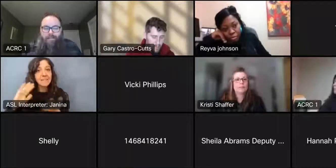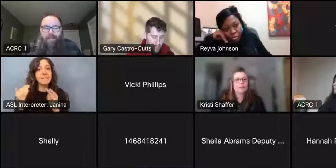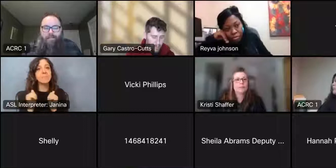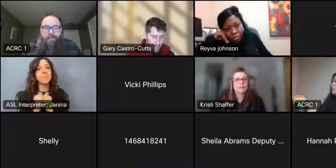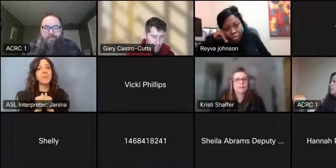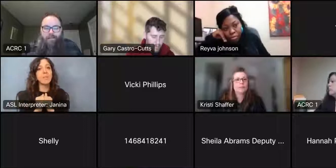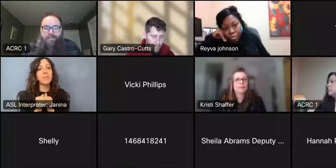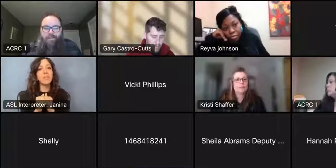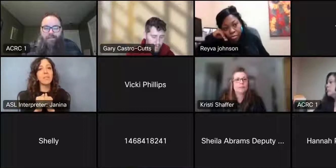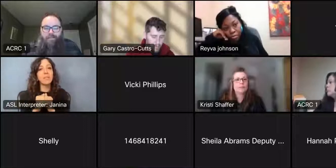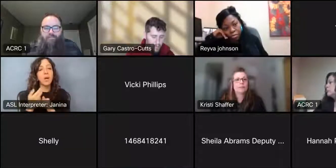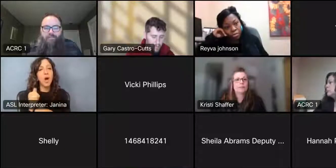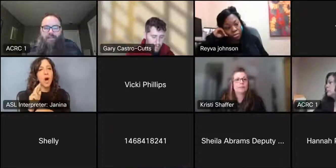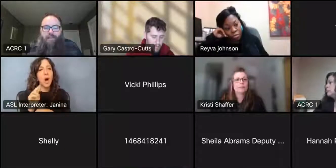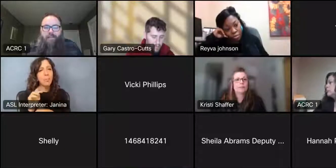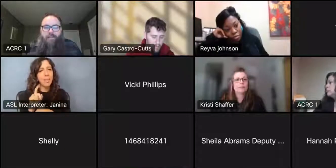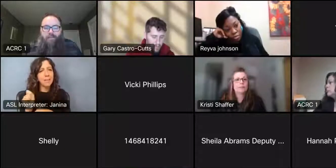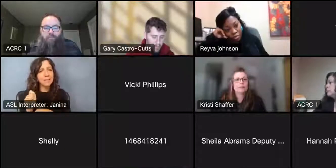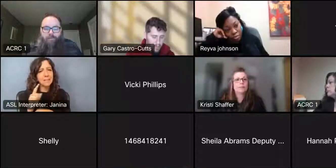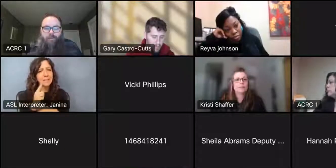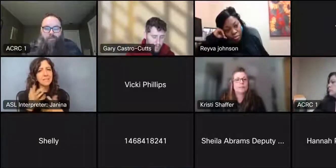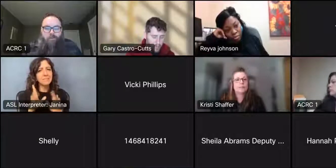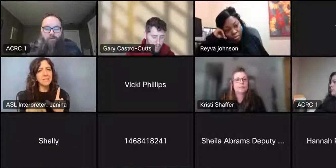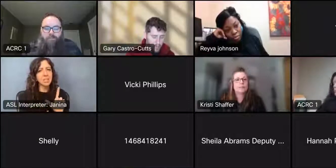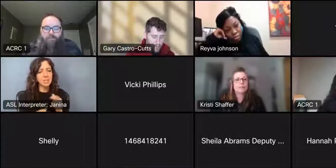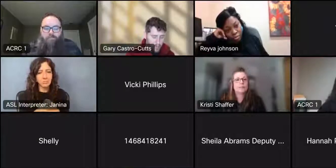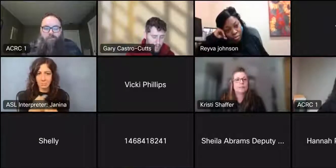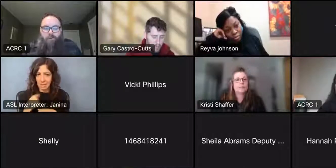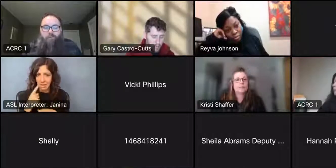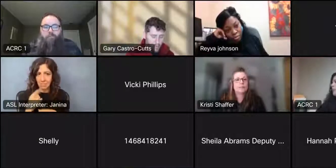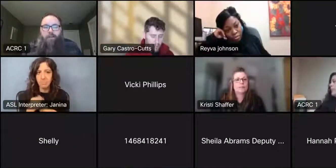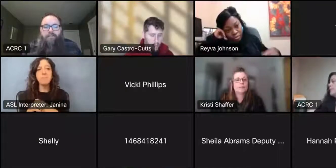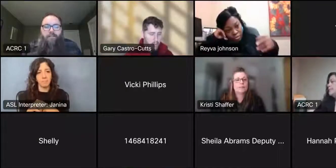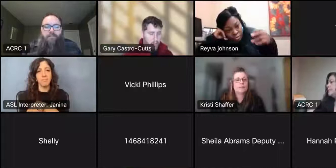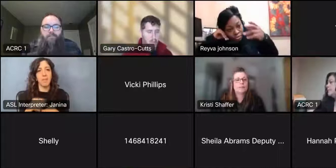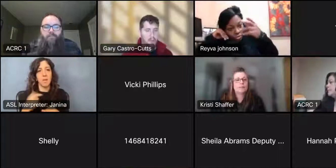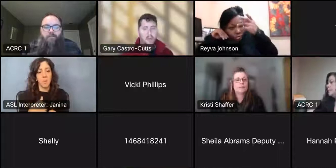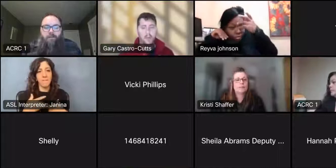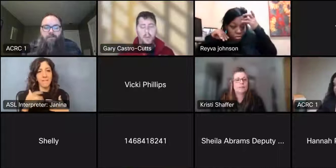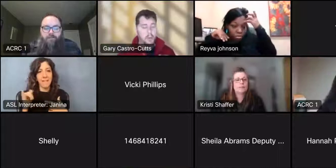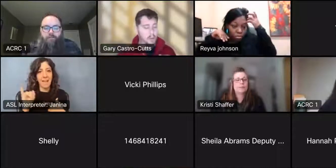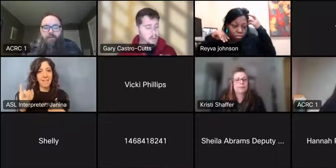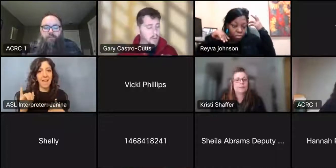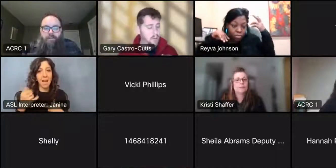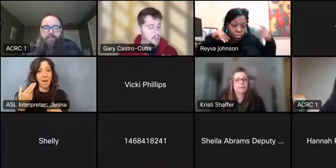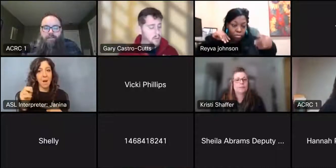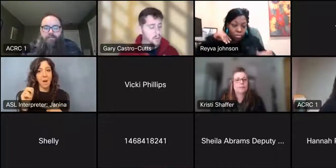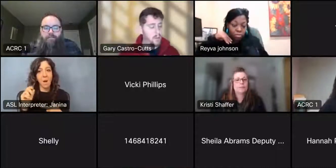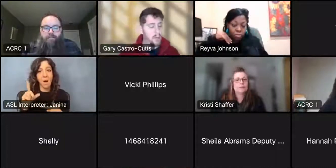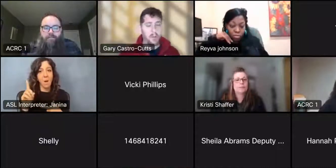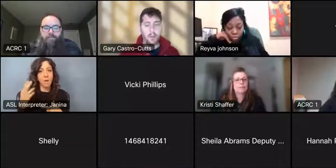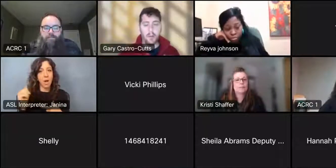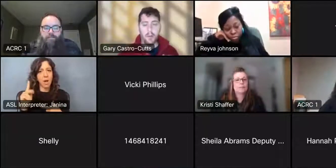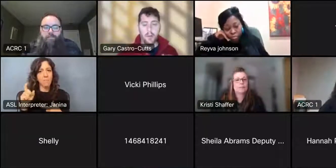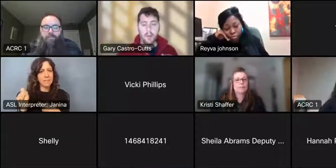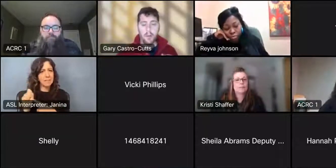up. Therein lies like the issue, is that we feel like the hold harmless is pretty firm as it relates to service provider rates. And